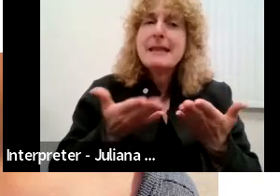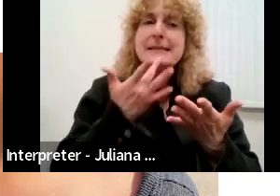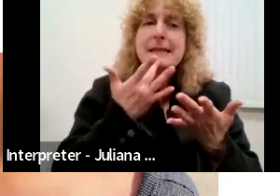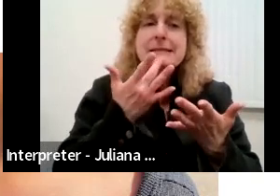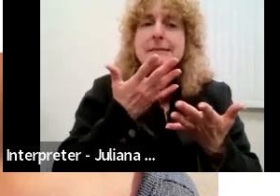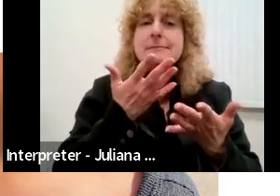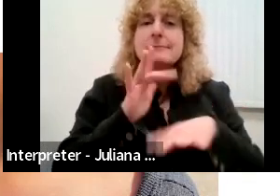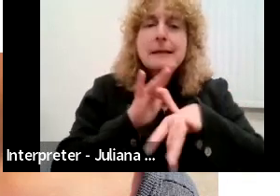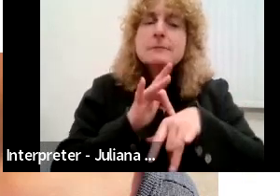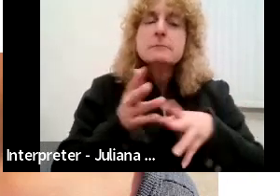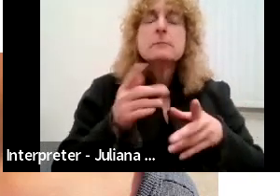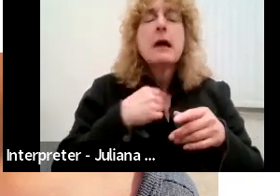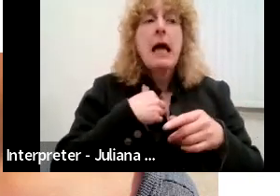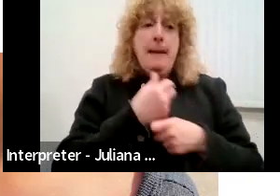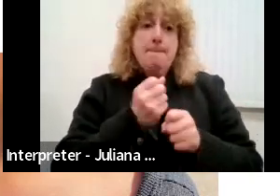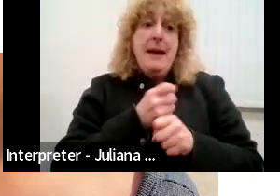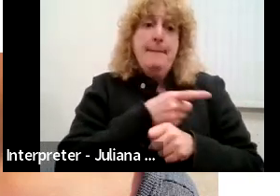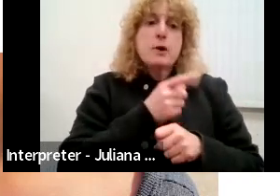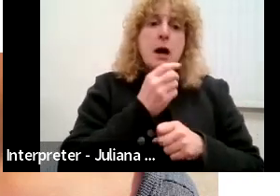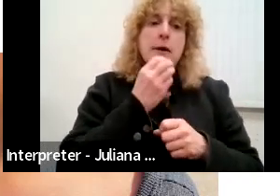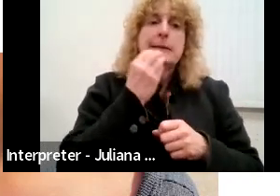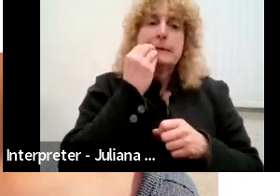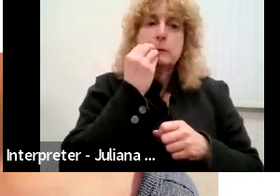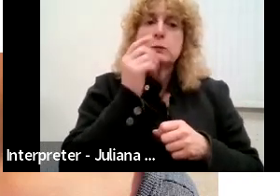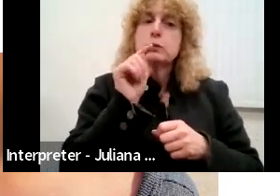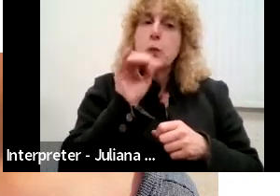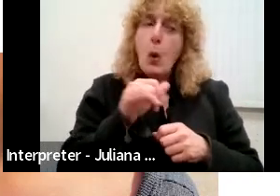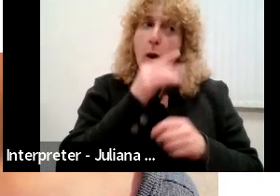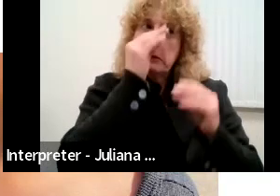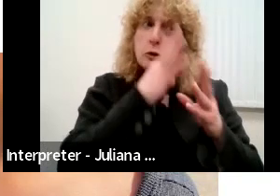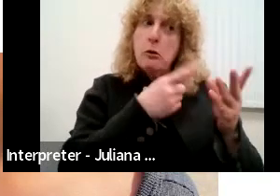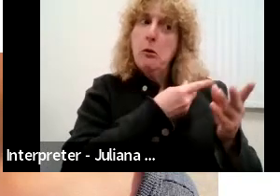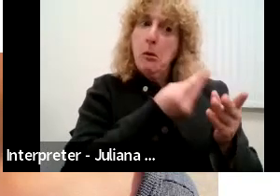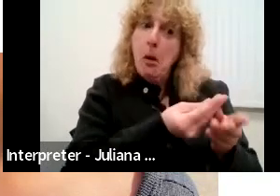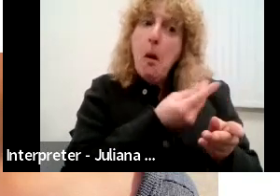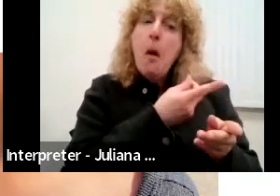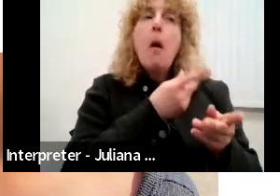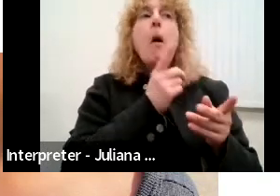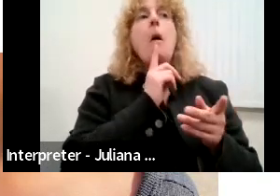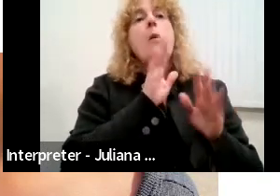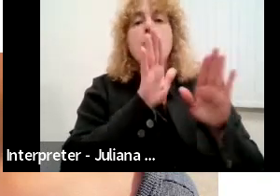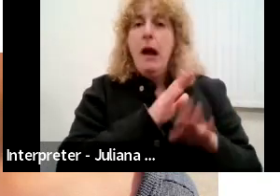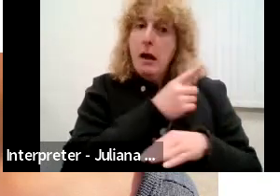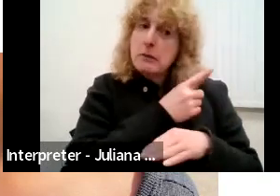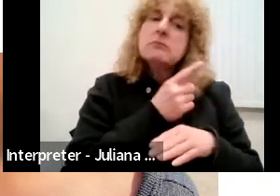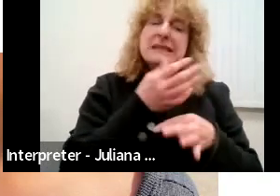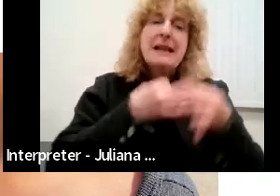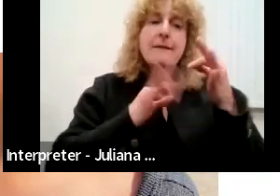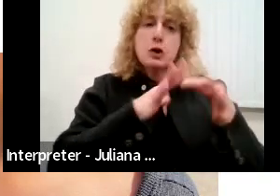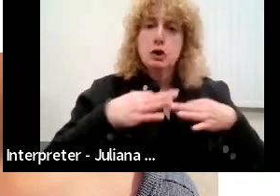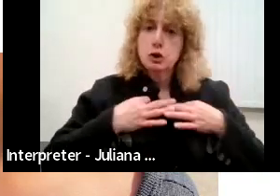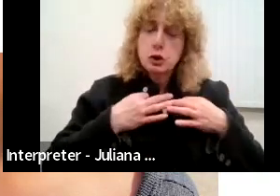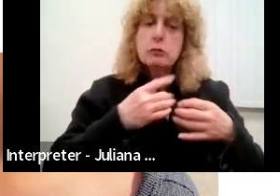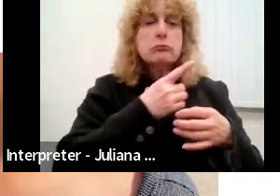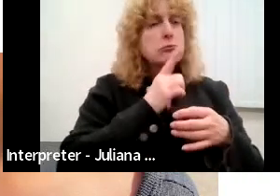created him a chew toy so that he could chew on this instead of chewing on his shirt. And she was really great about it. She would clean it